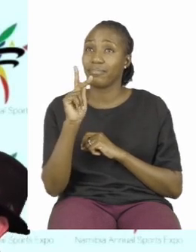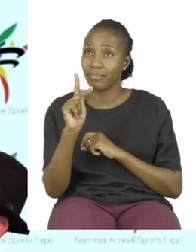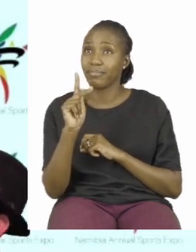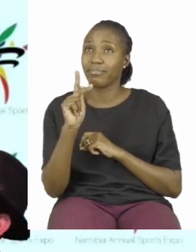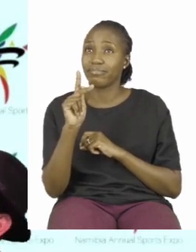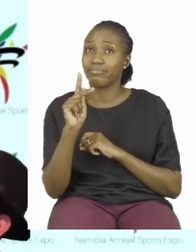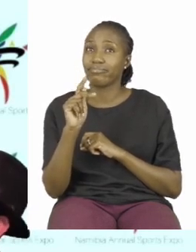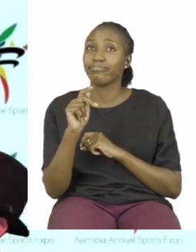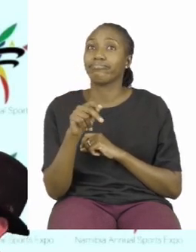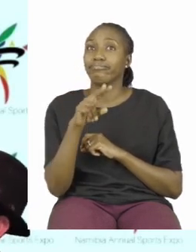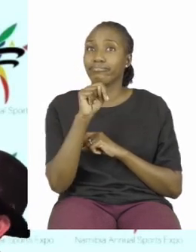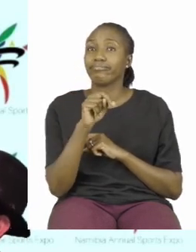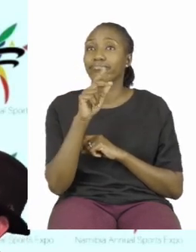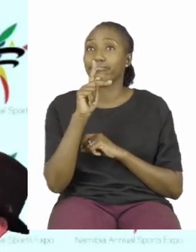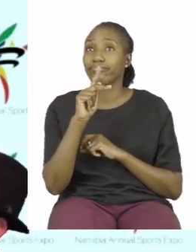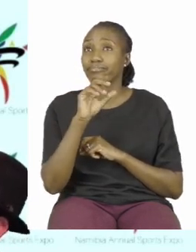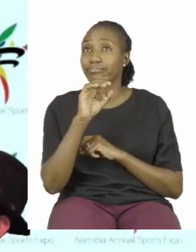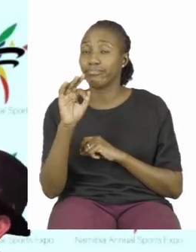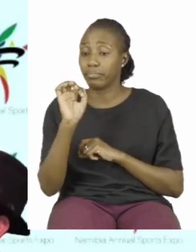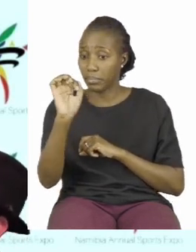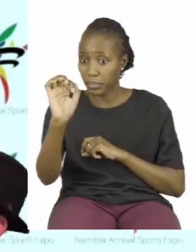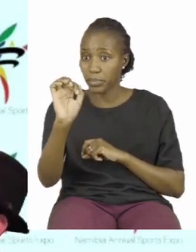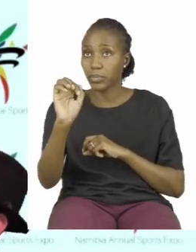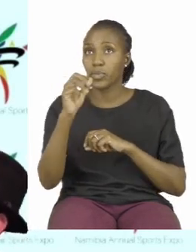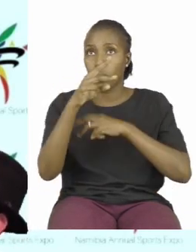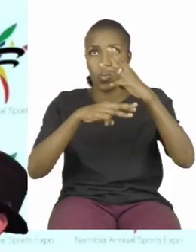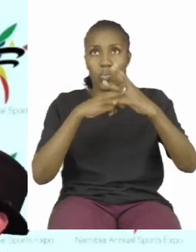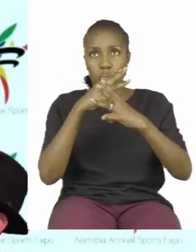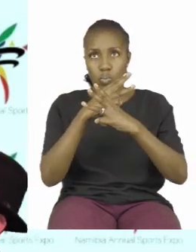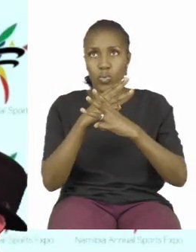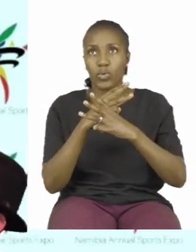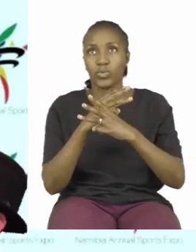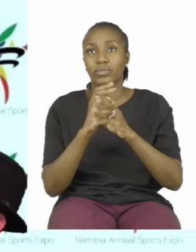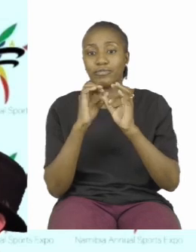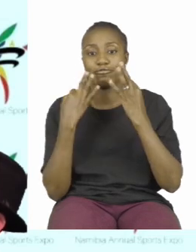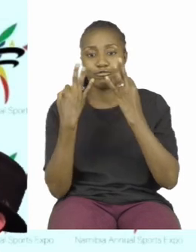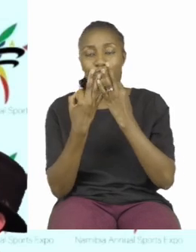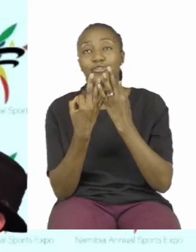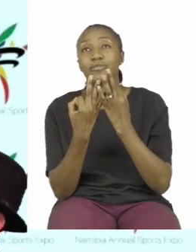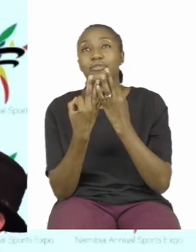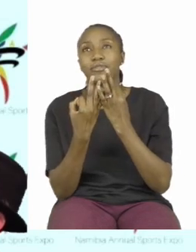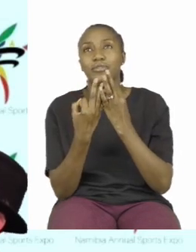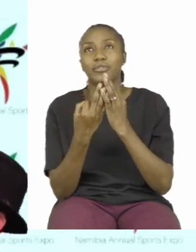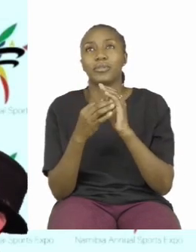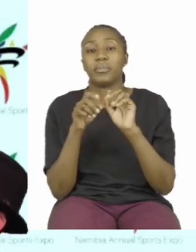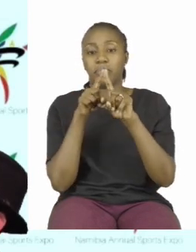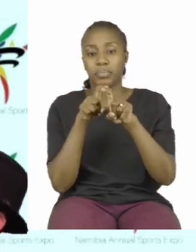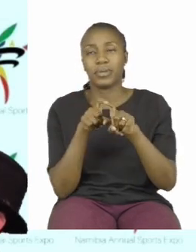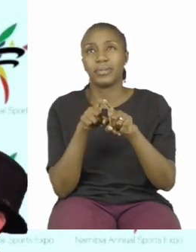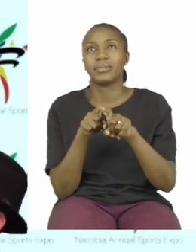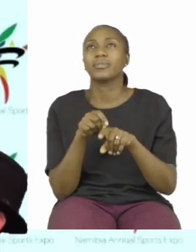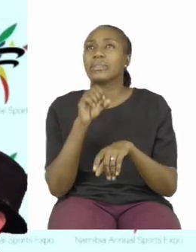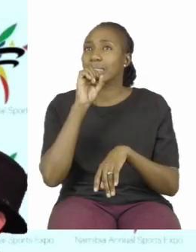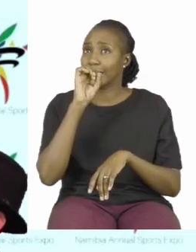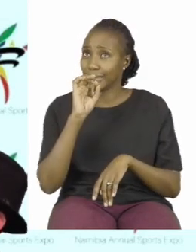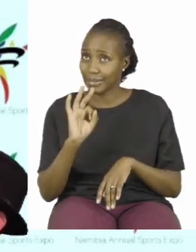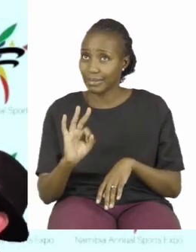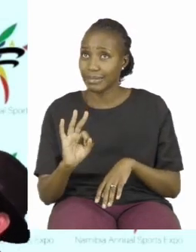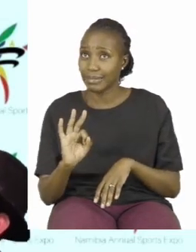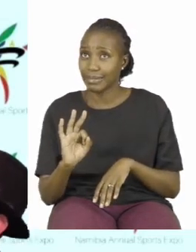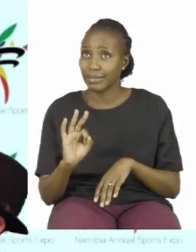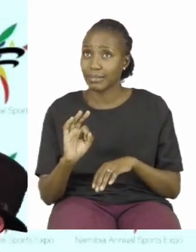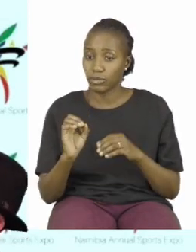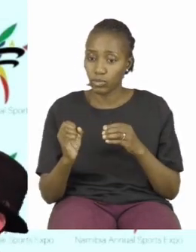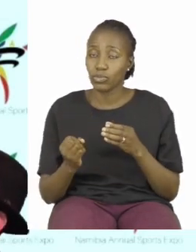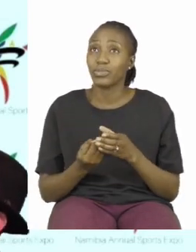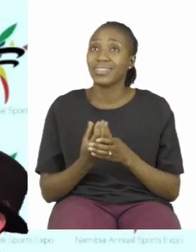WKF, World Karate Federation rules and mm-hmm. regulations. Mm-hmm. So if a person needs to establish